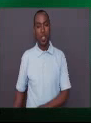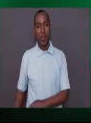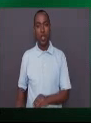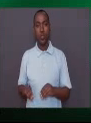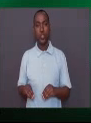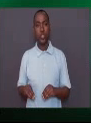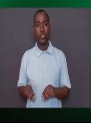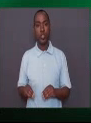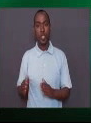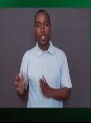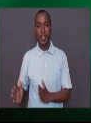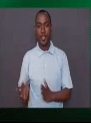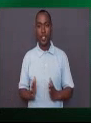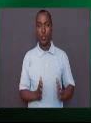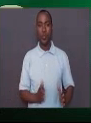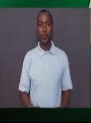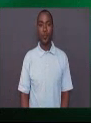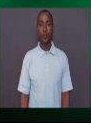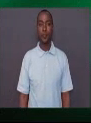Students, let's get ready.